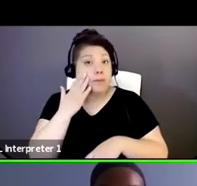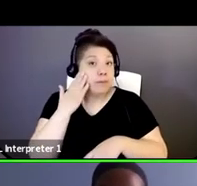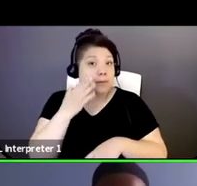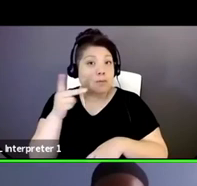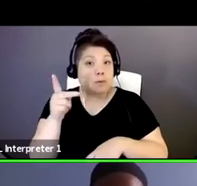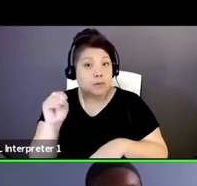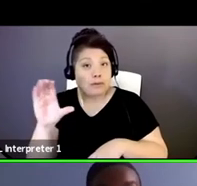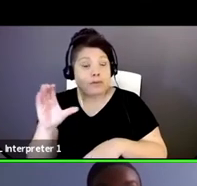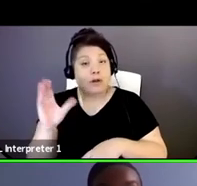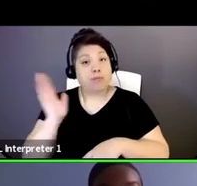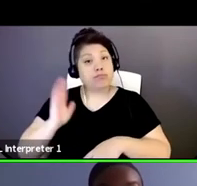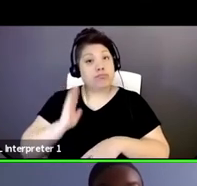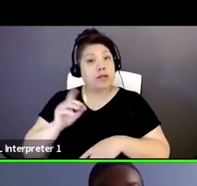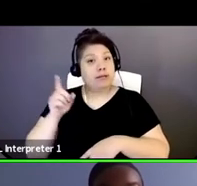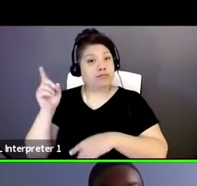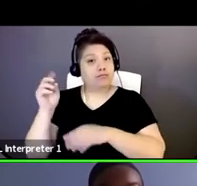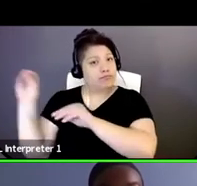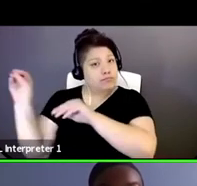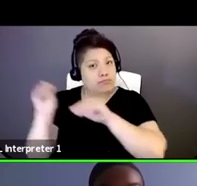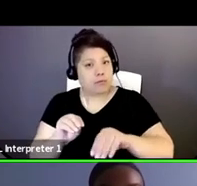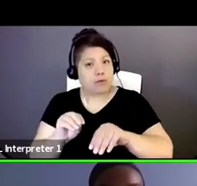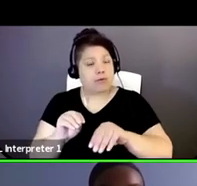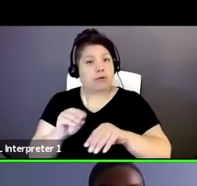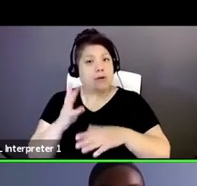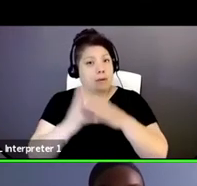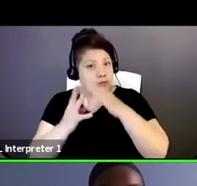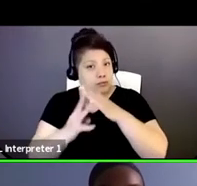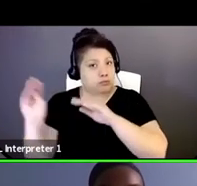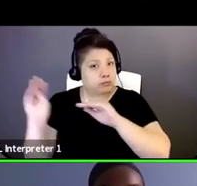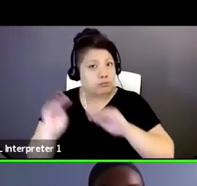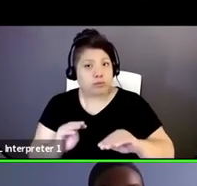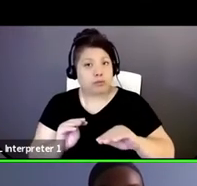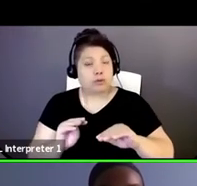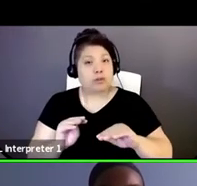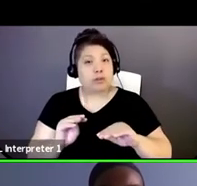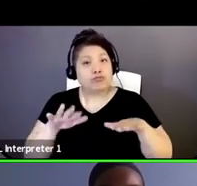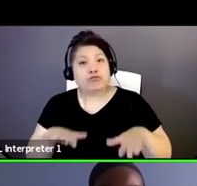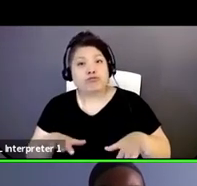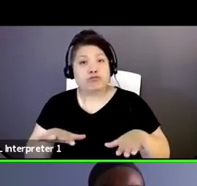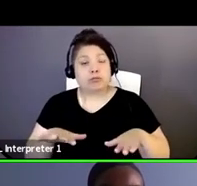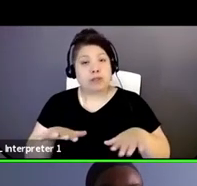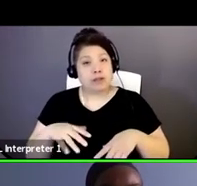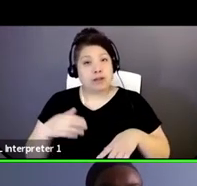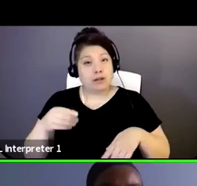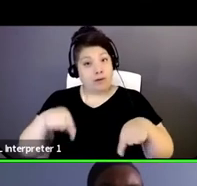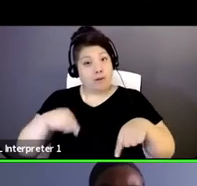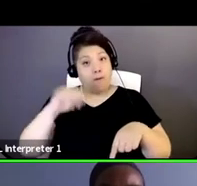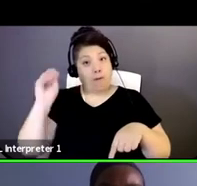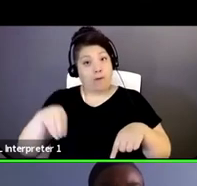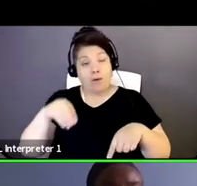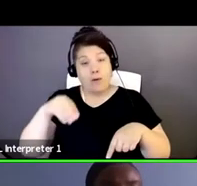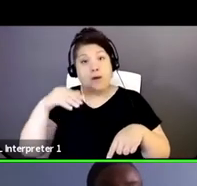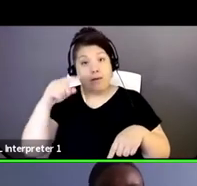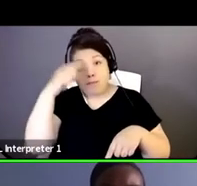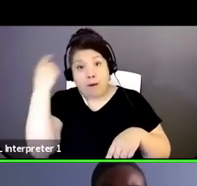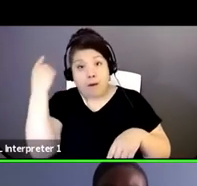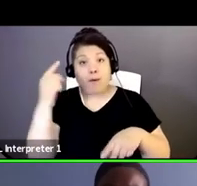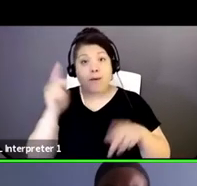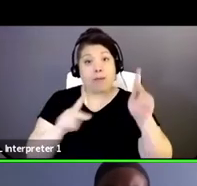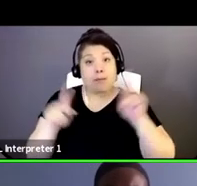landed immigrants. In Ottawa, the Black population, I think it's like